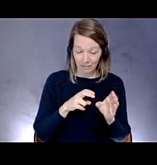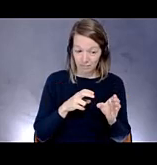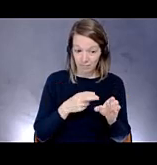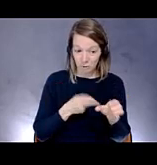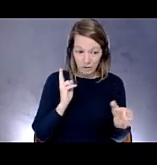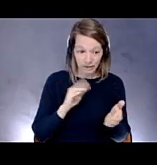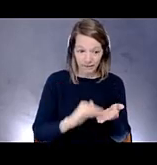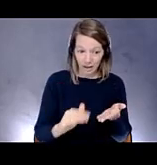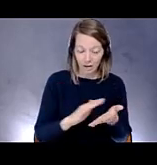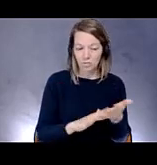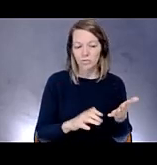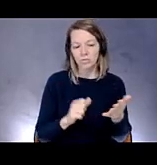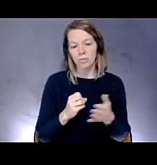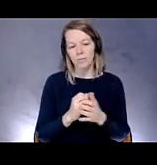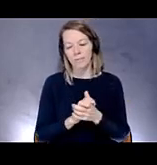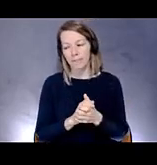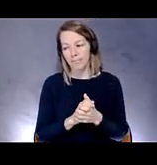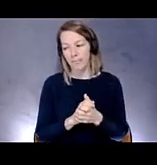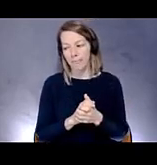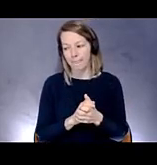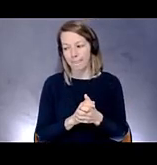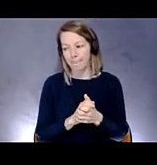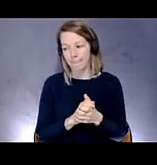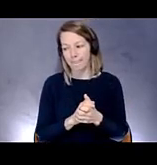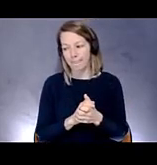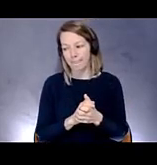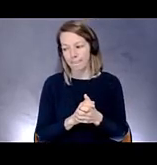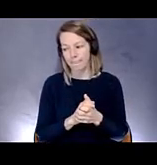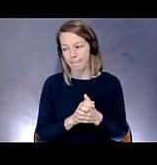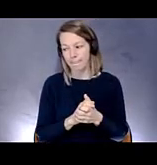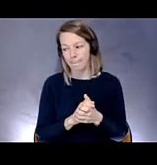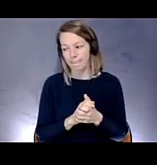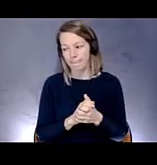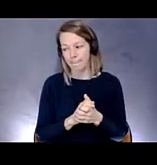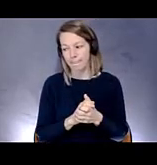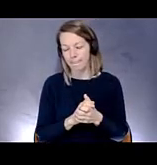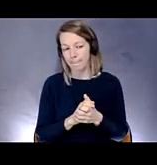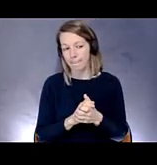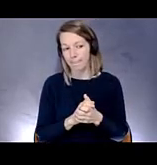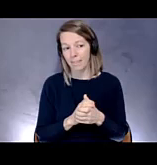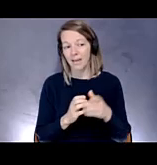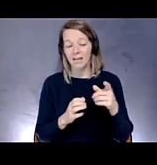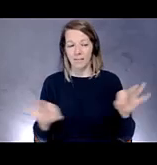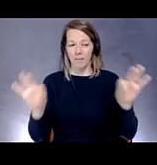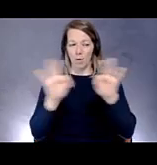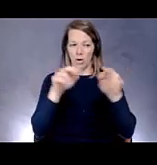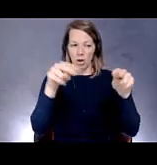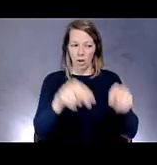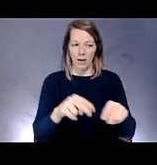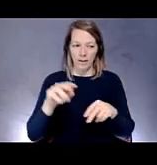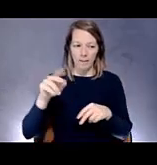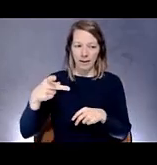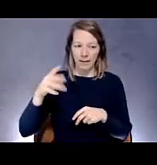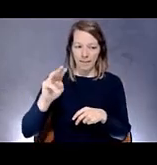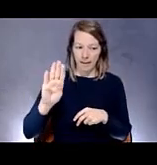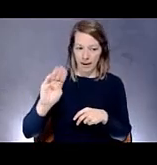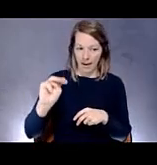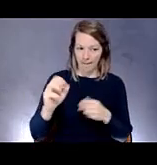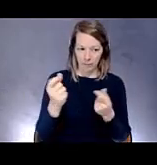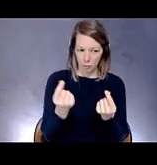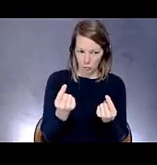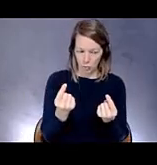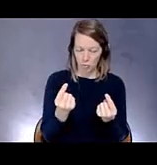costs. Next slide. It's important to look at what PBMs do and don't do. They